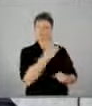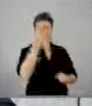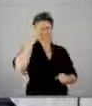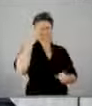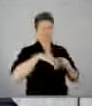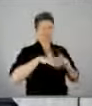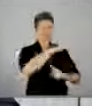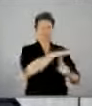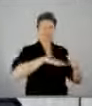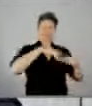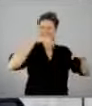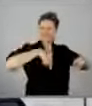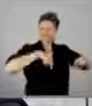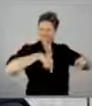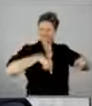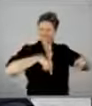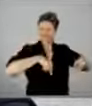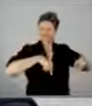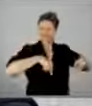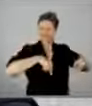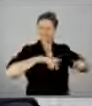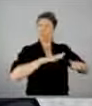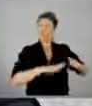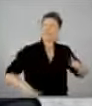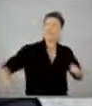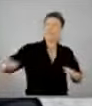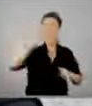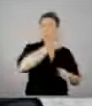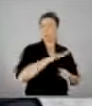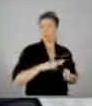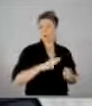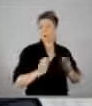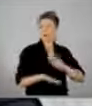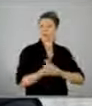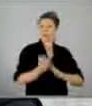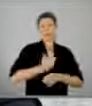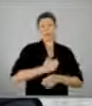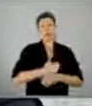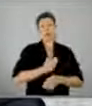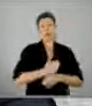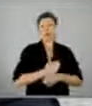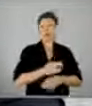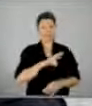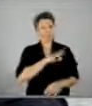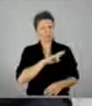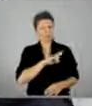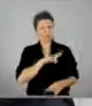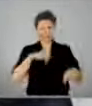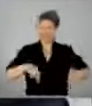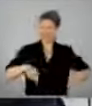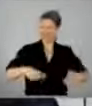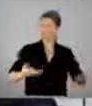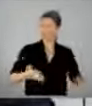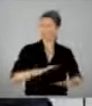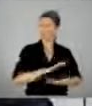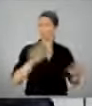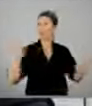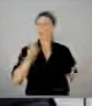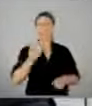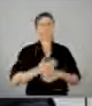It's incumbent on all members of parliament in this place. They're all employers and frankly, everybody who holds a position of